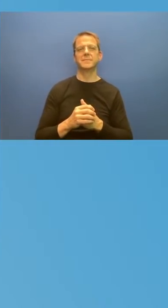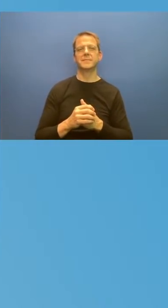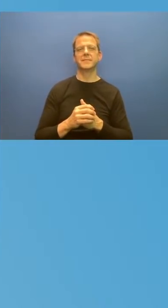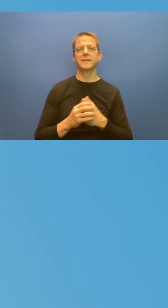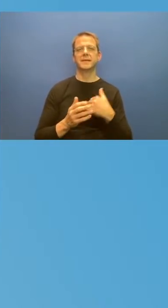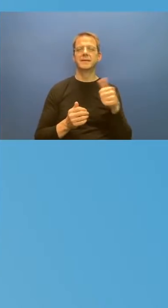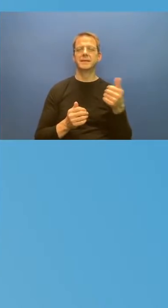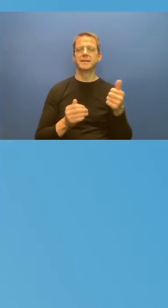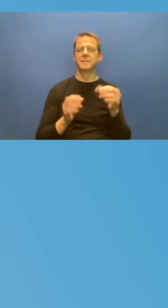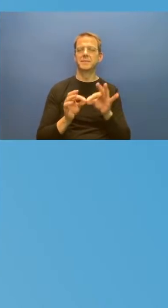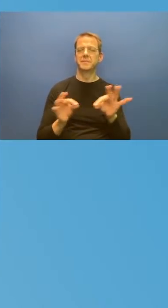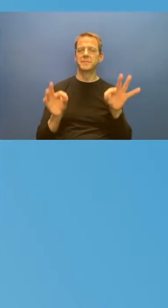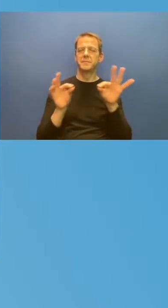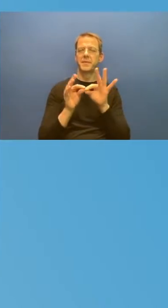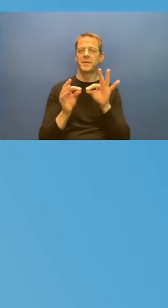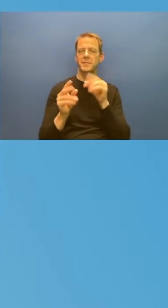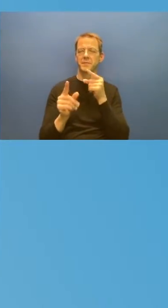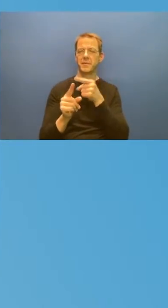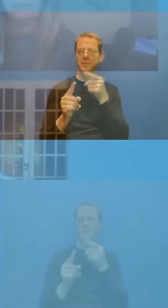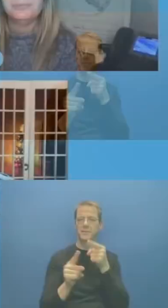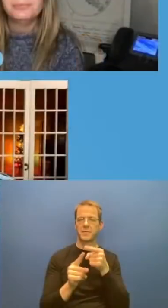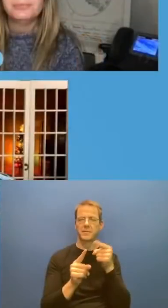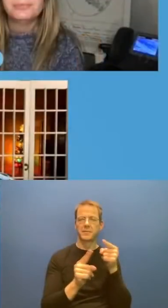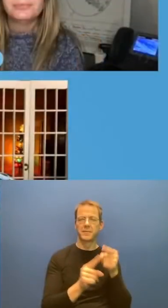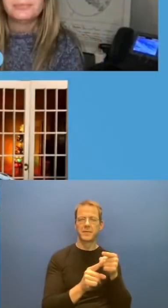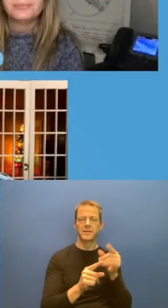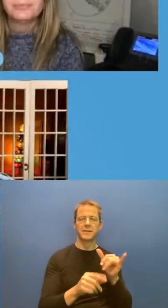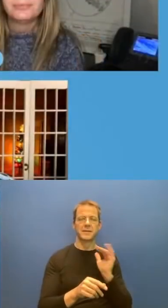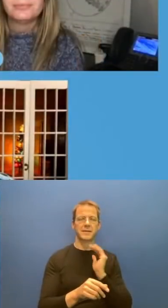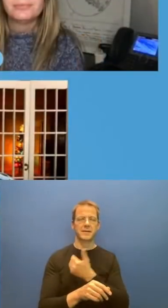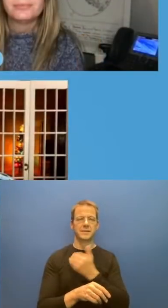it located throughout the world?